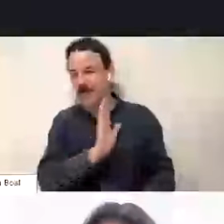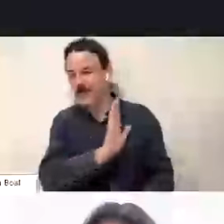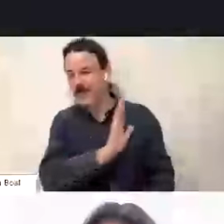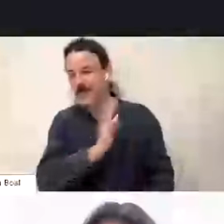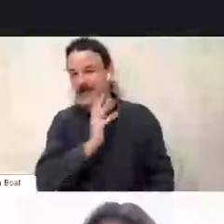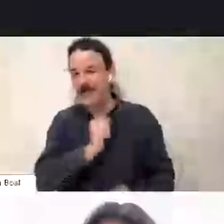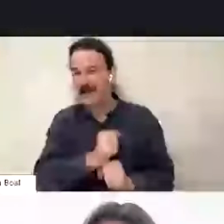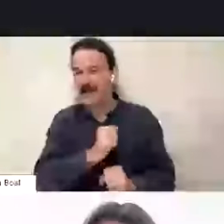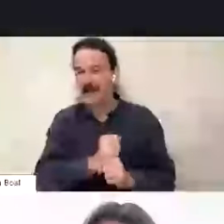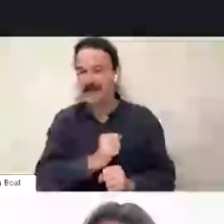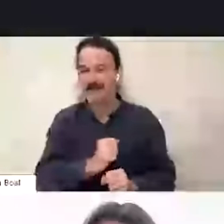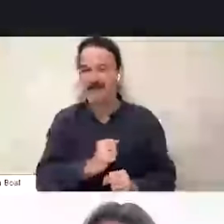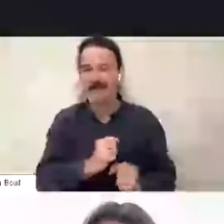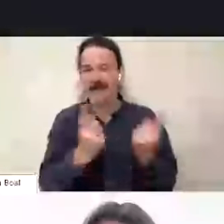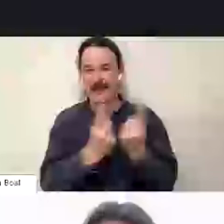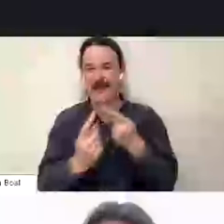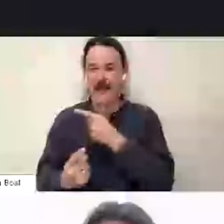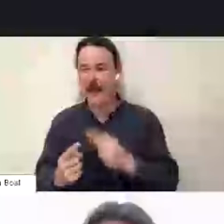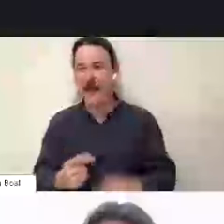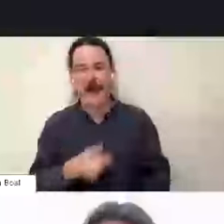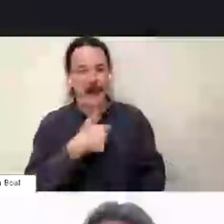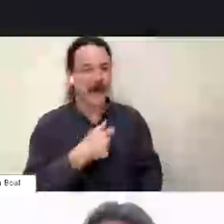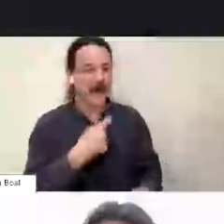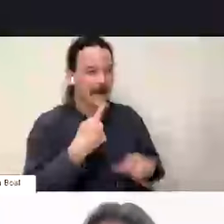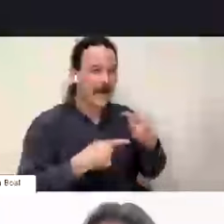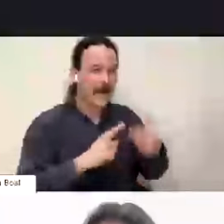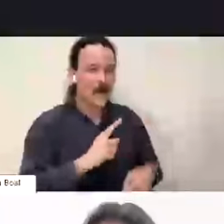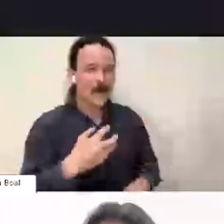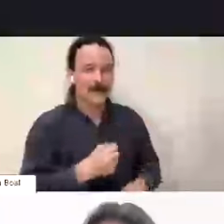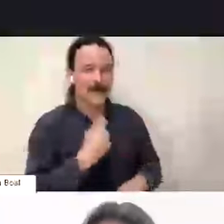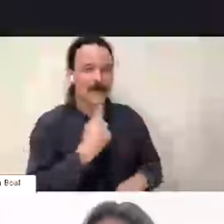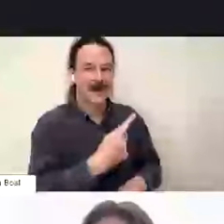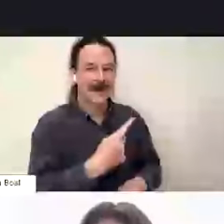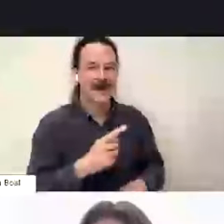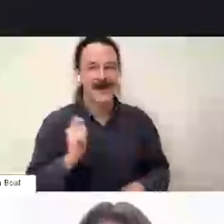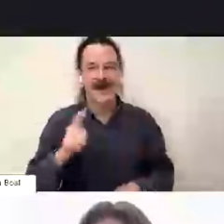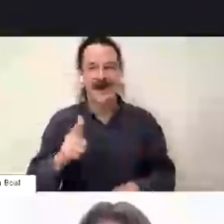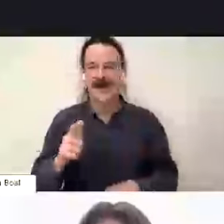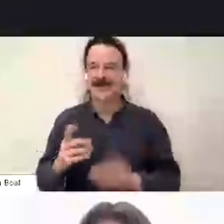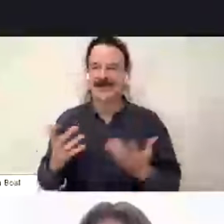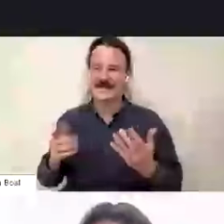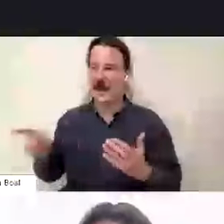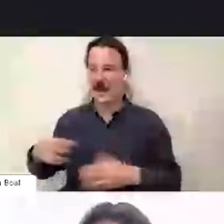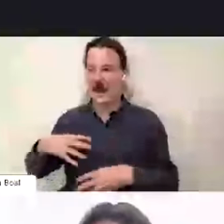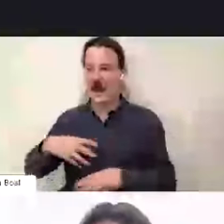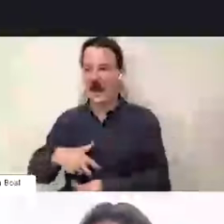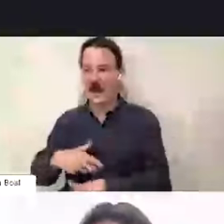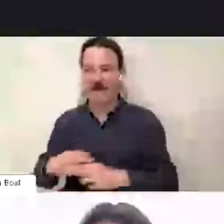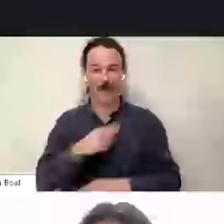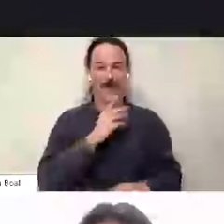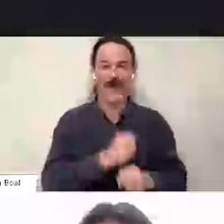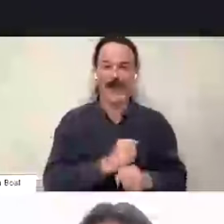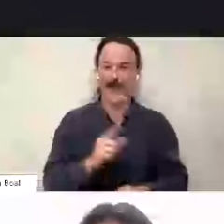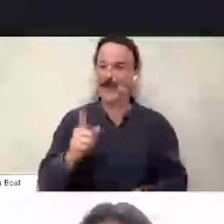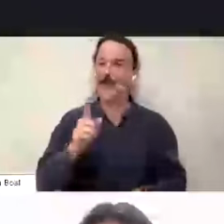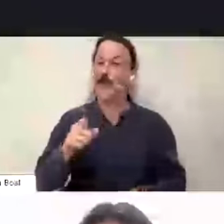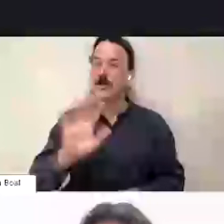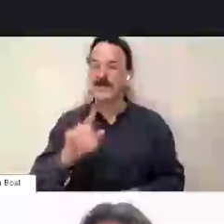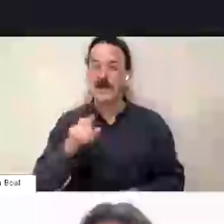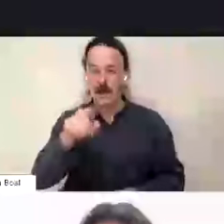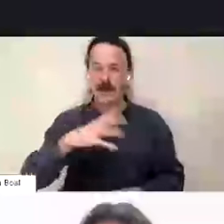saying what they need to say. You've got to meet people where they are on their terms. So sometimes that might be down by